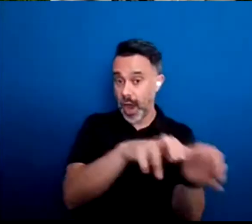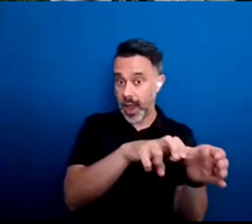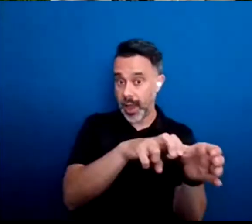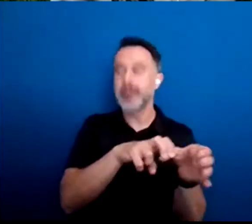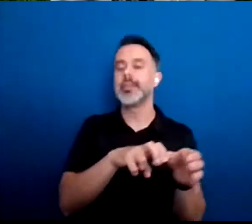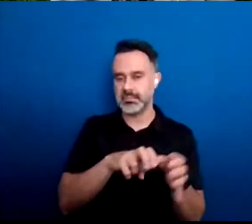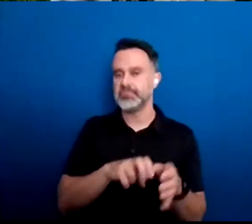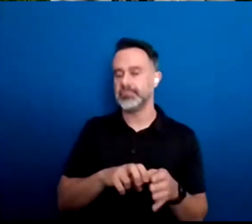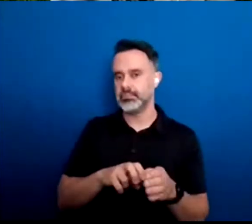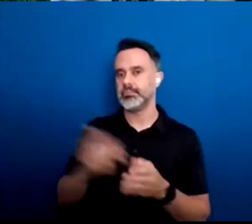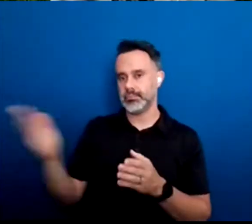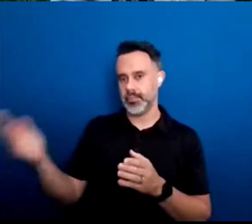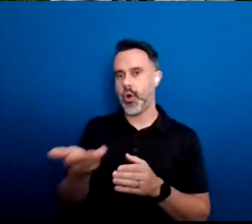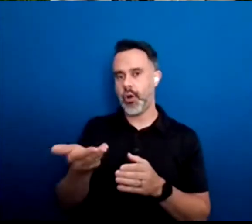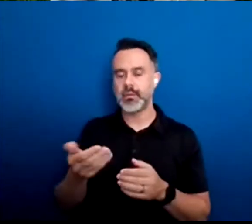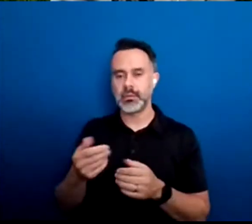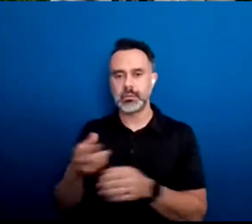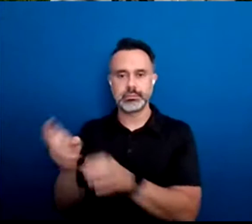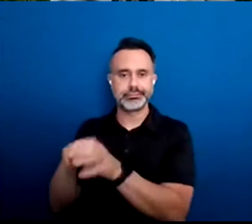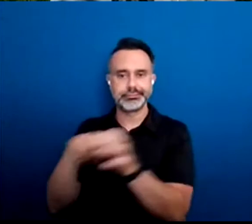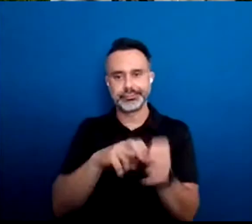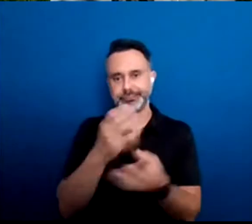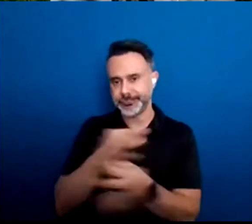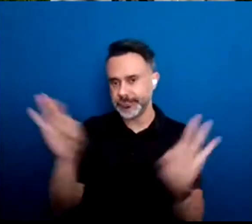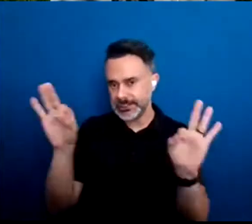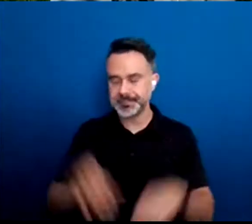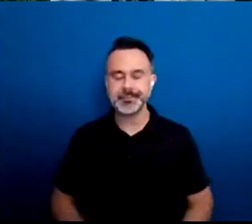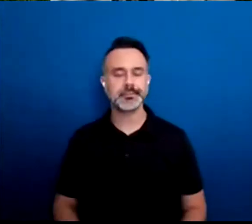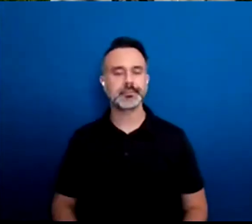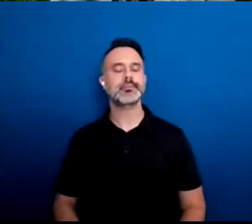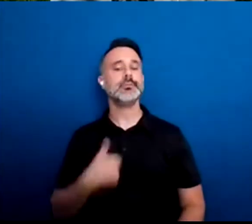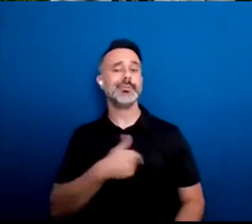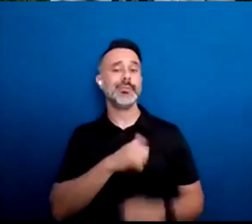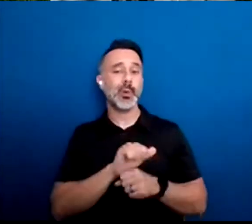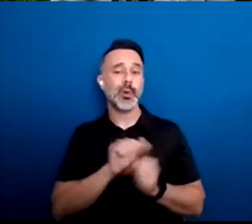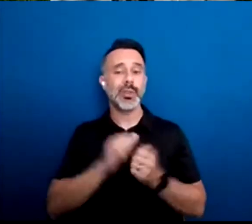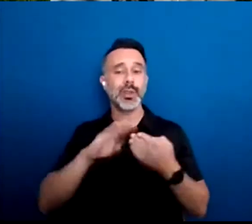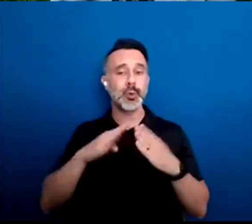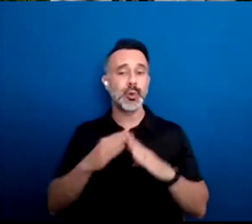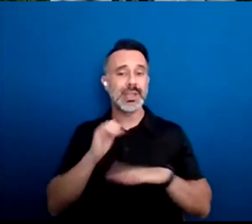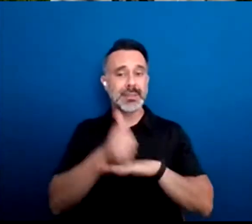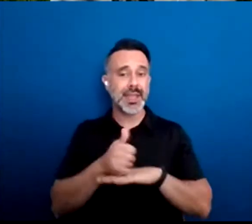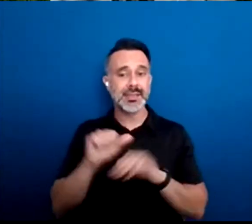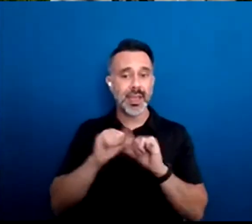transportation barriers. Also, again, working with community-based agencies, we try to,